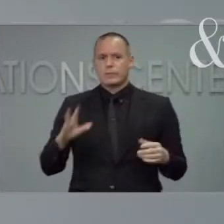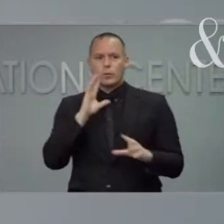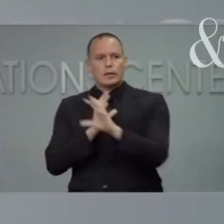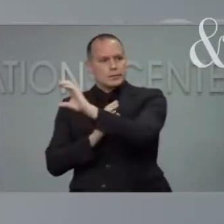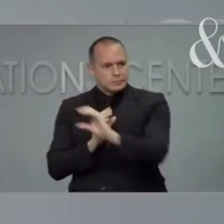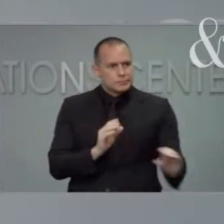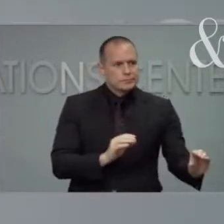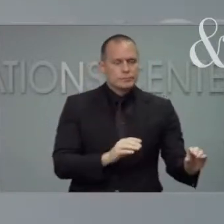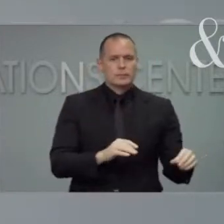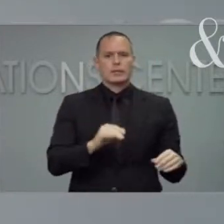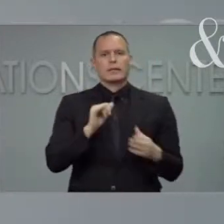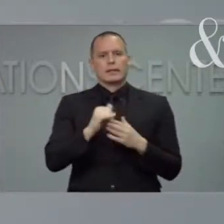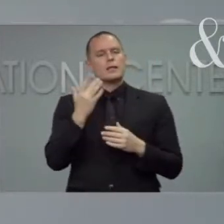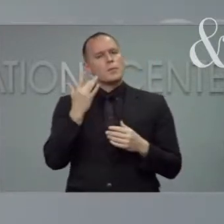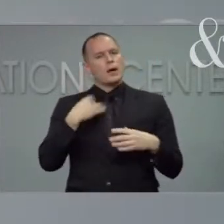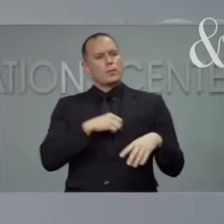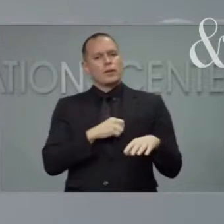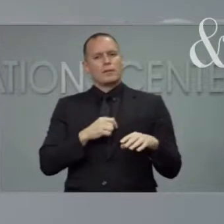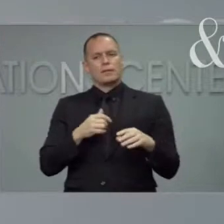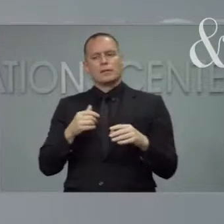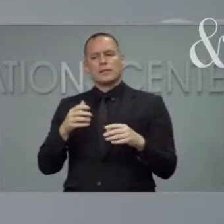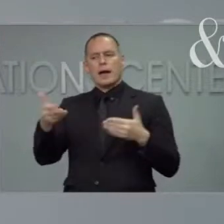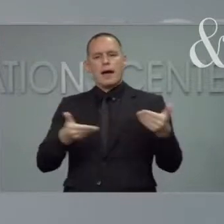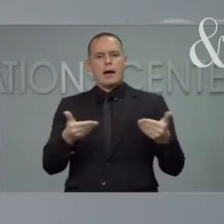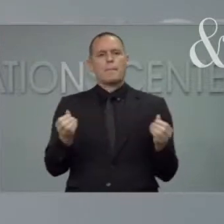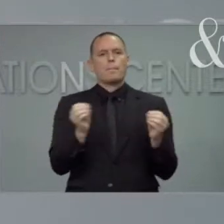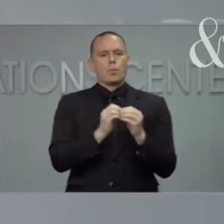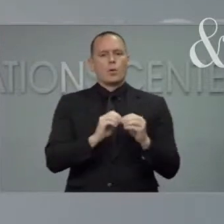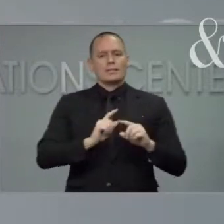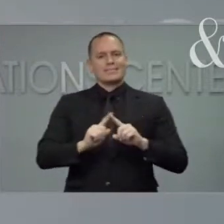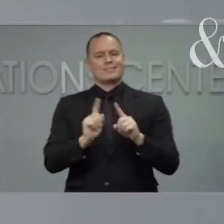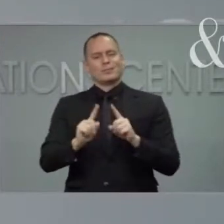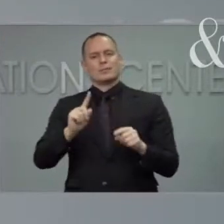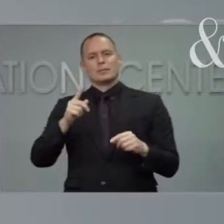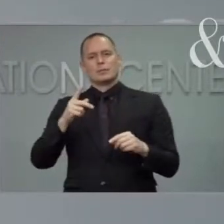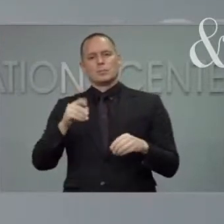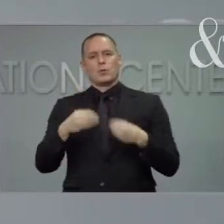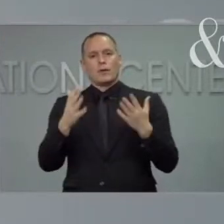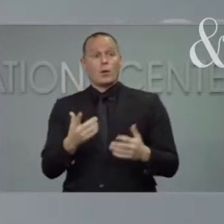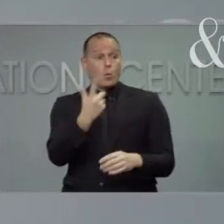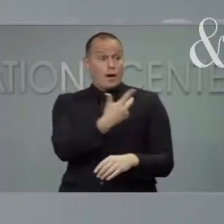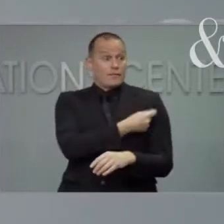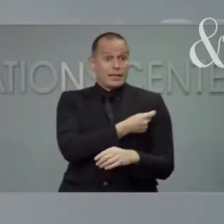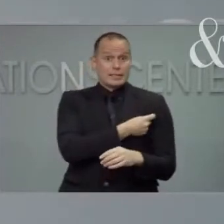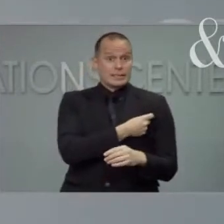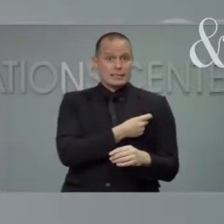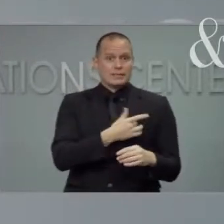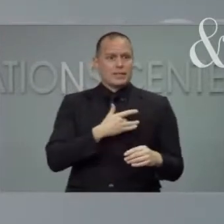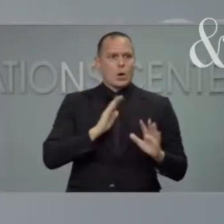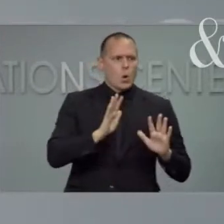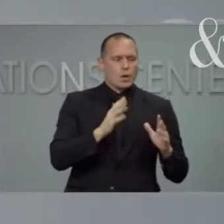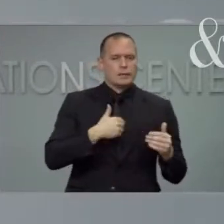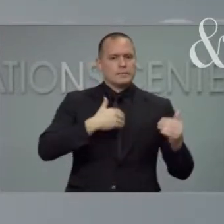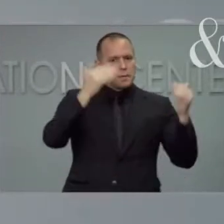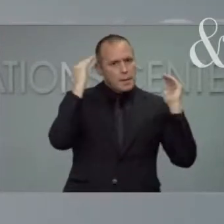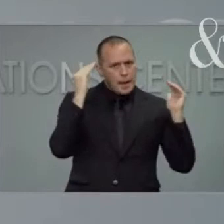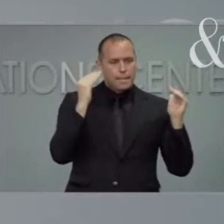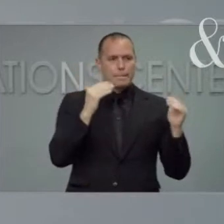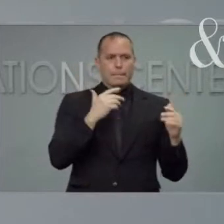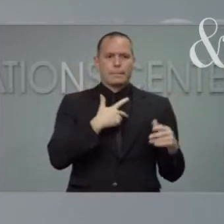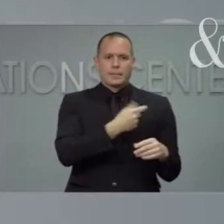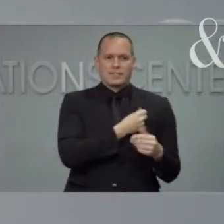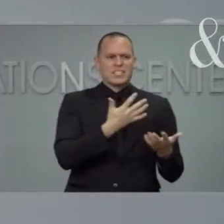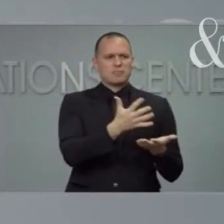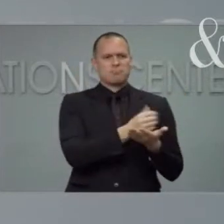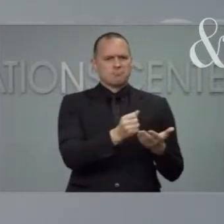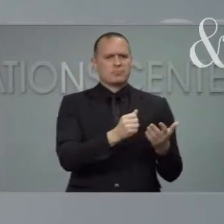on additional vaccine providers. If we see one vaccine provider isn't able to meet the needs of their community, we look for